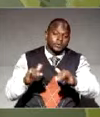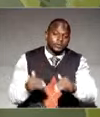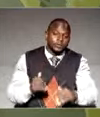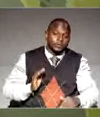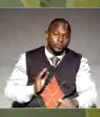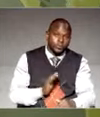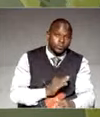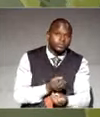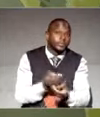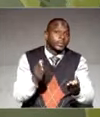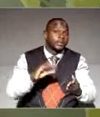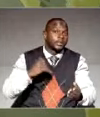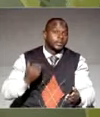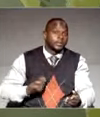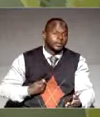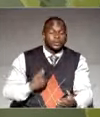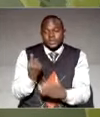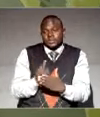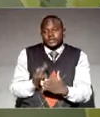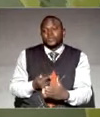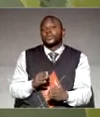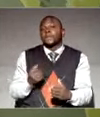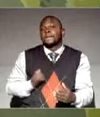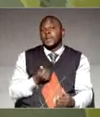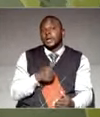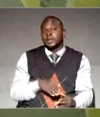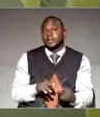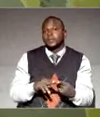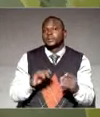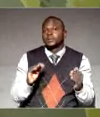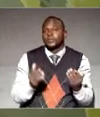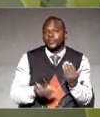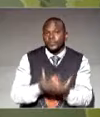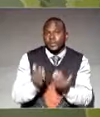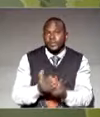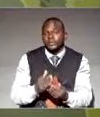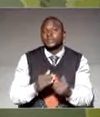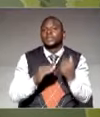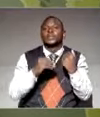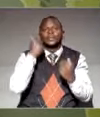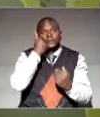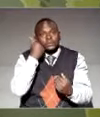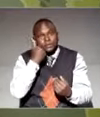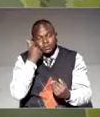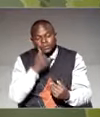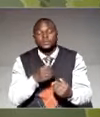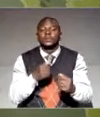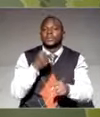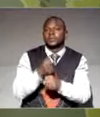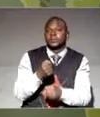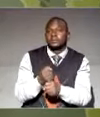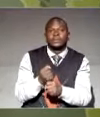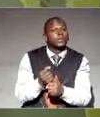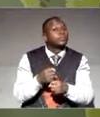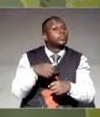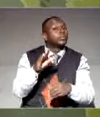many women, like single mothers, maids, sex workers, disadvantaged girls, are still at the verge